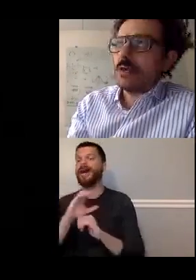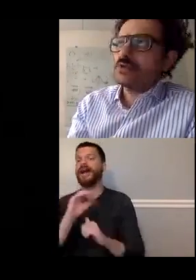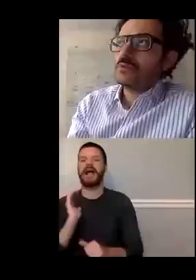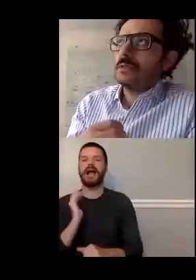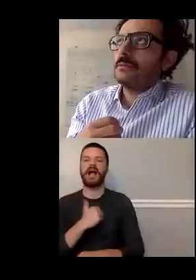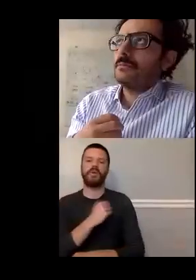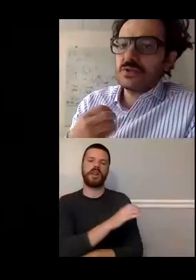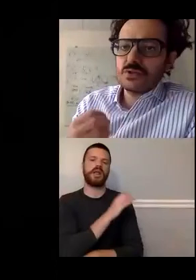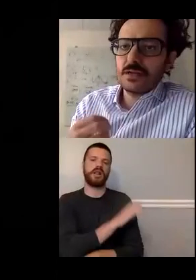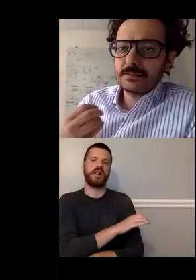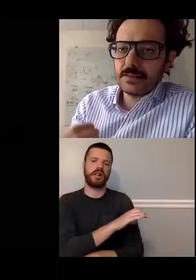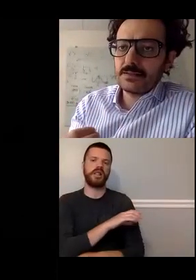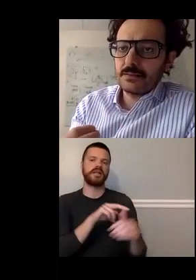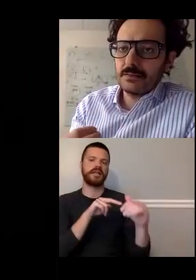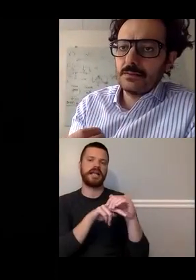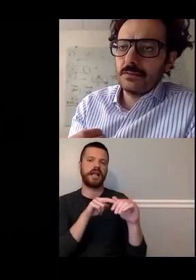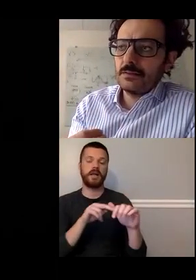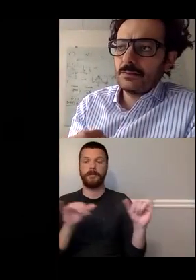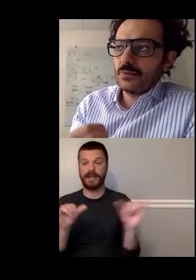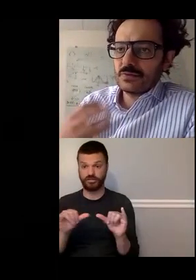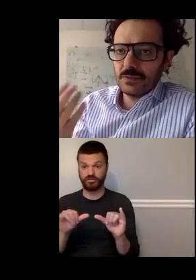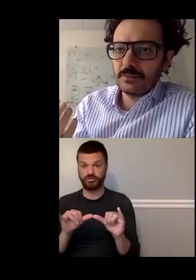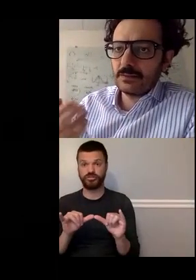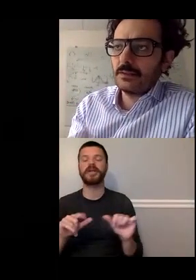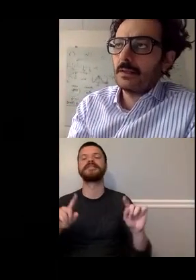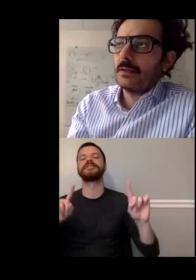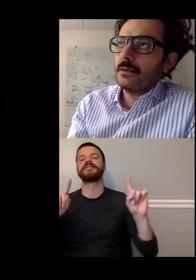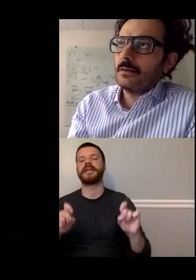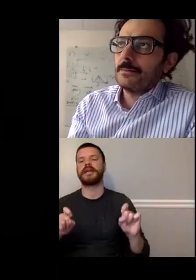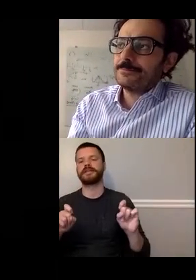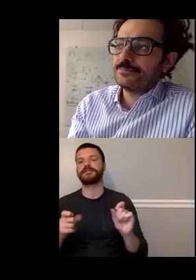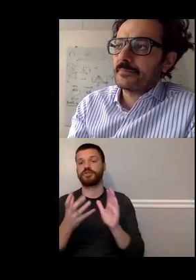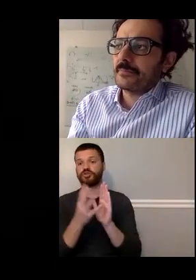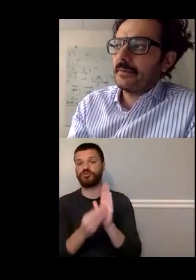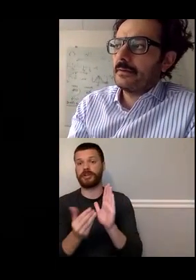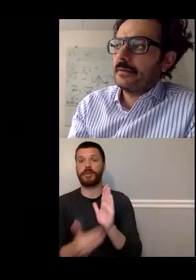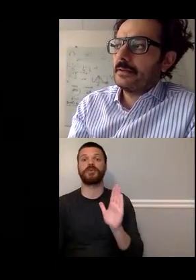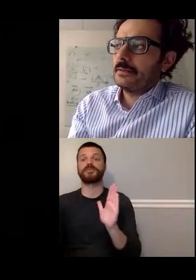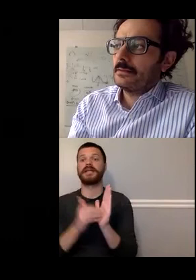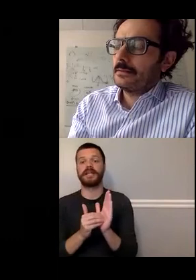to actually measure and test the reproducibility and